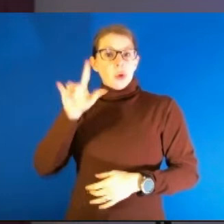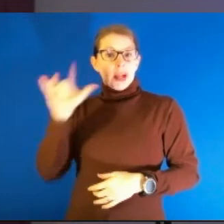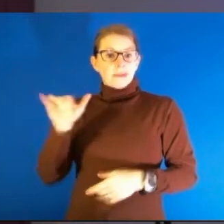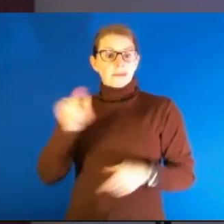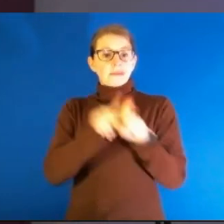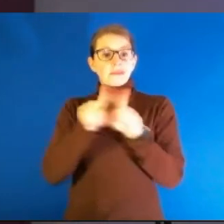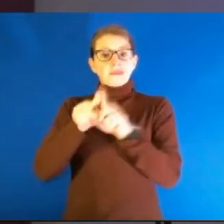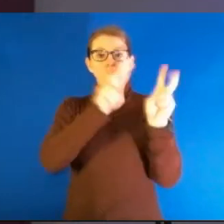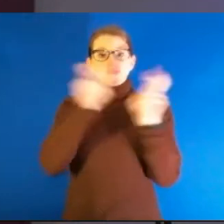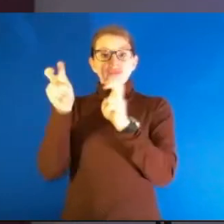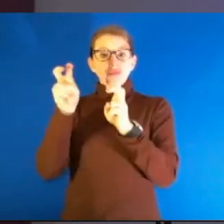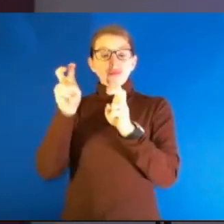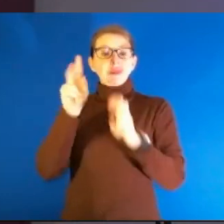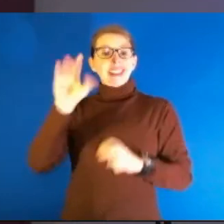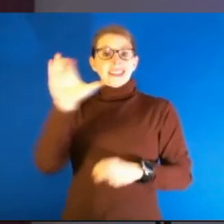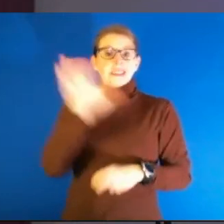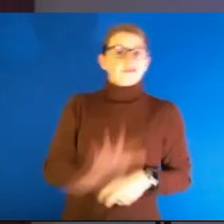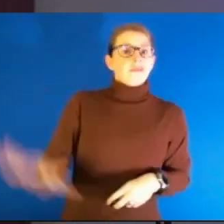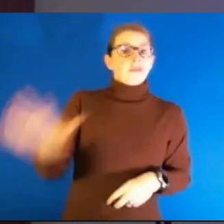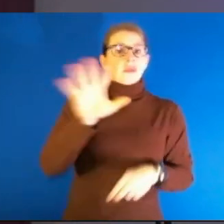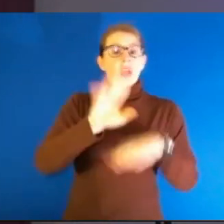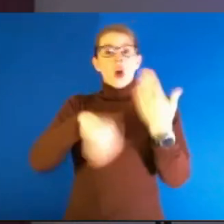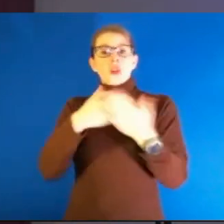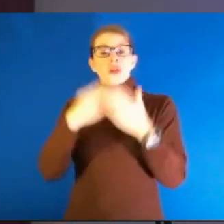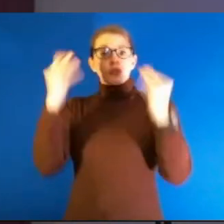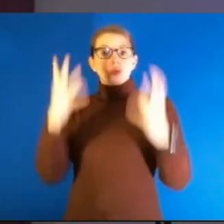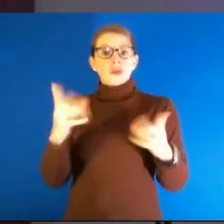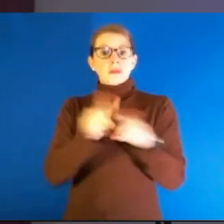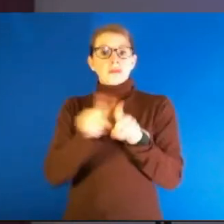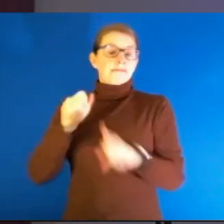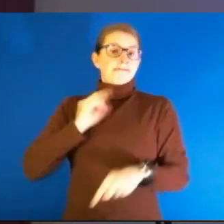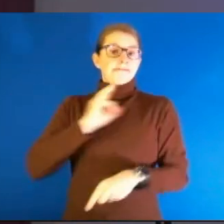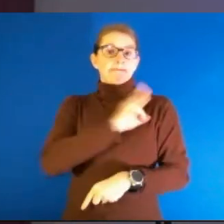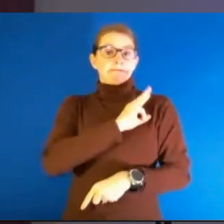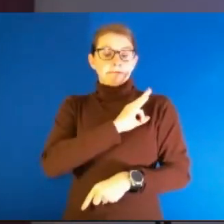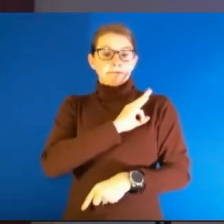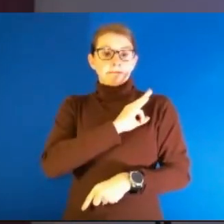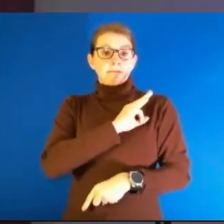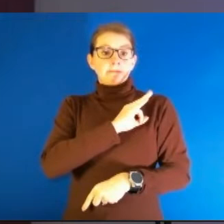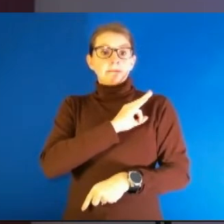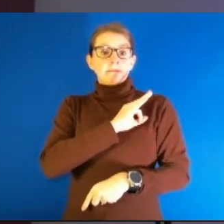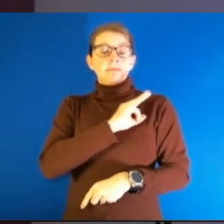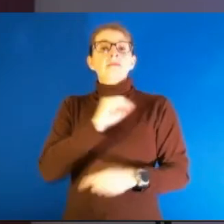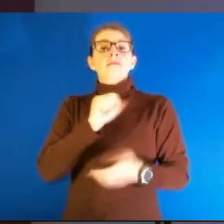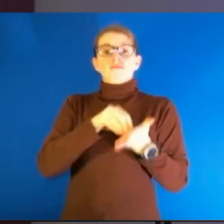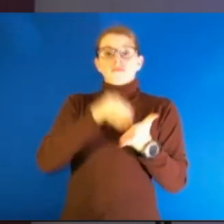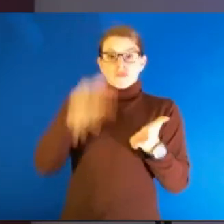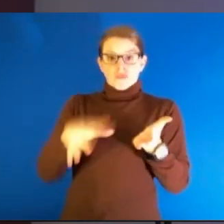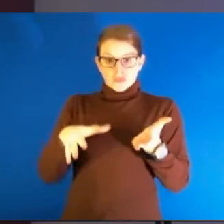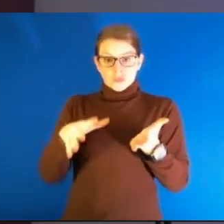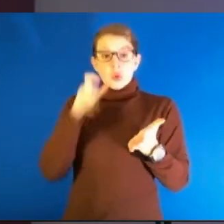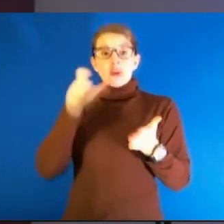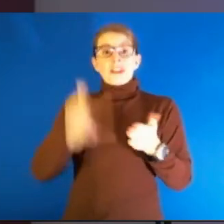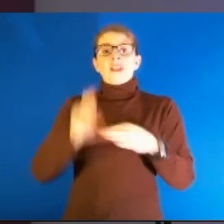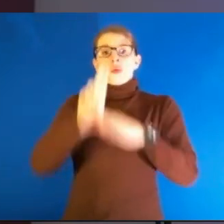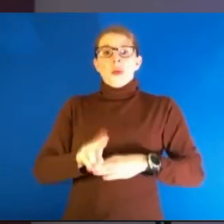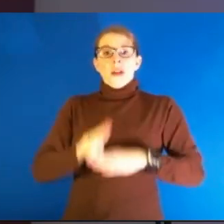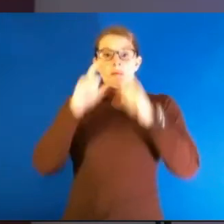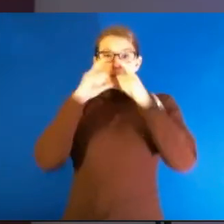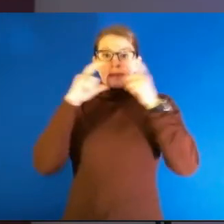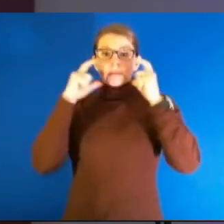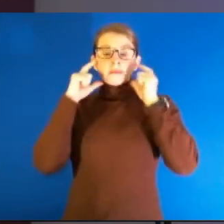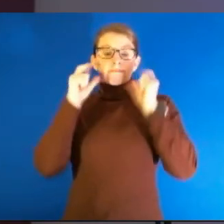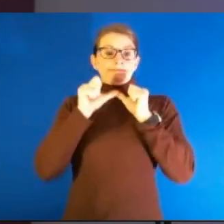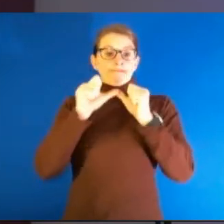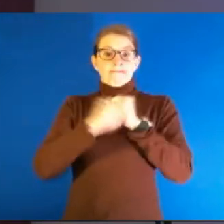morning. All students and staff at schools throughout the Kansas City area will need to wear a face mask just a little bit longer. The